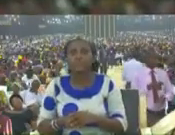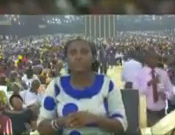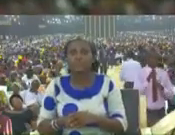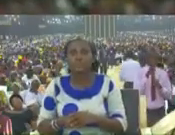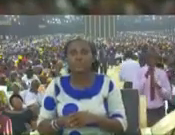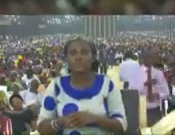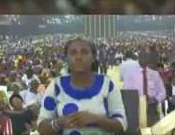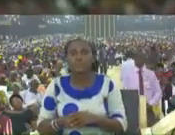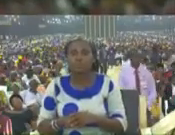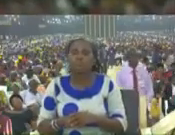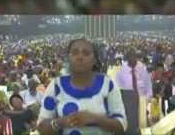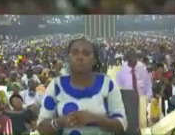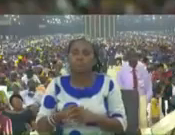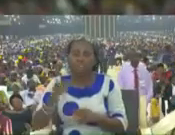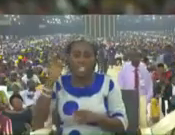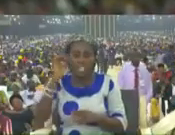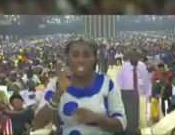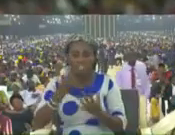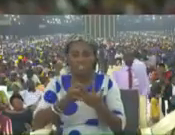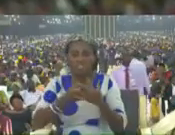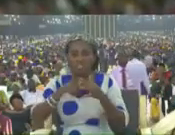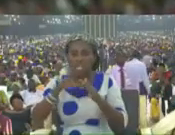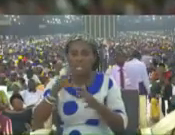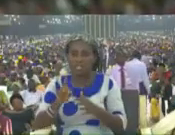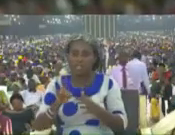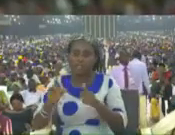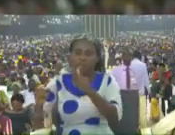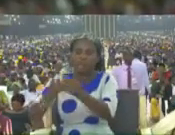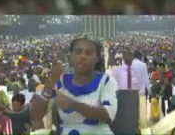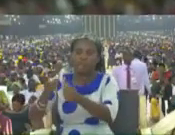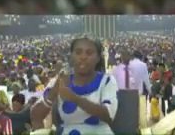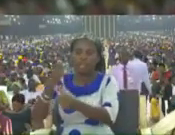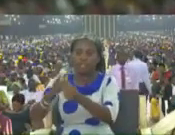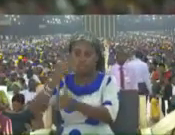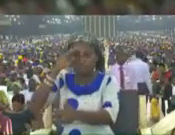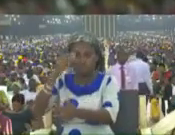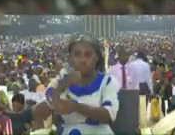And he started with his eldest son, Reuben.